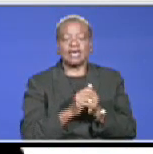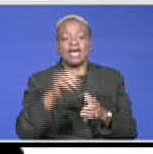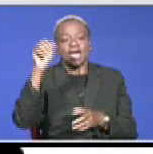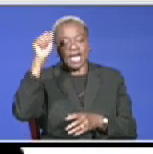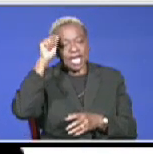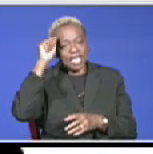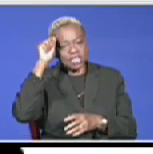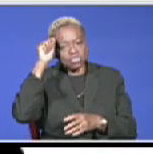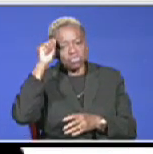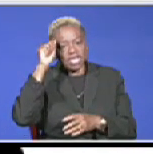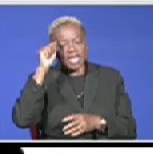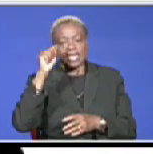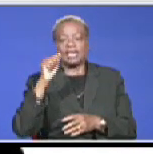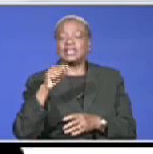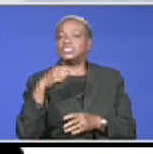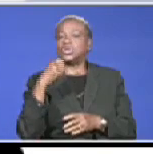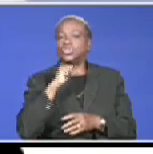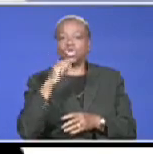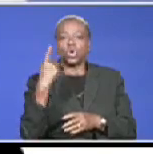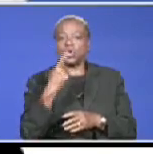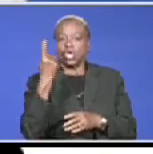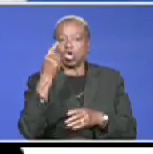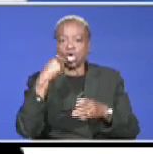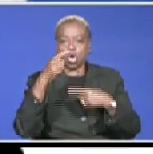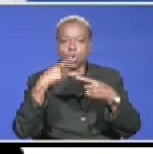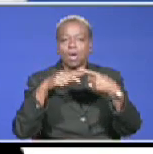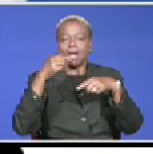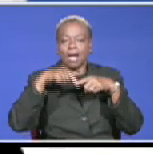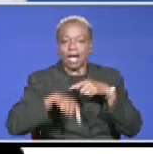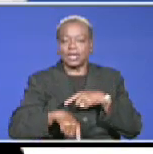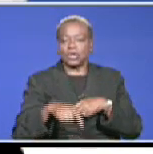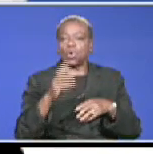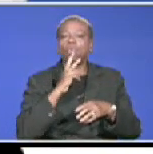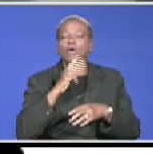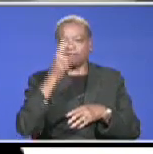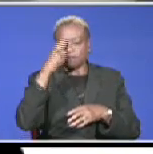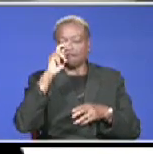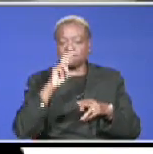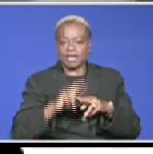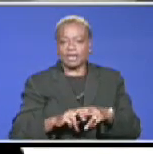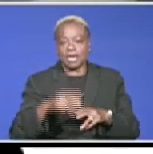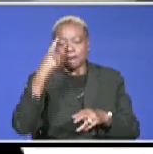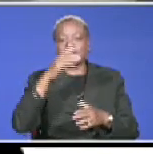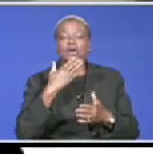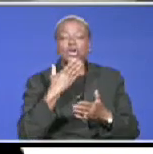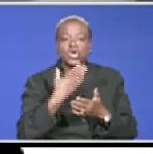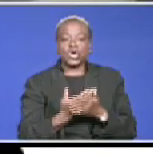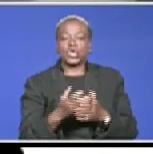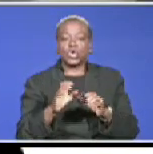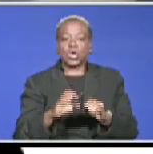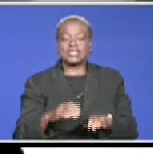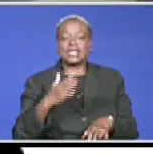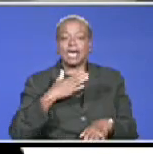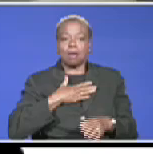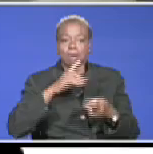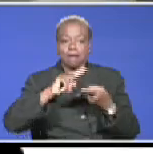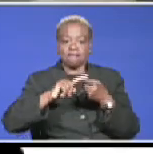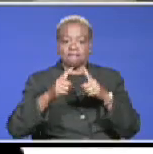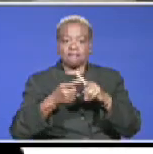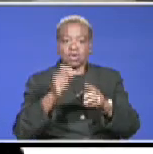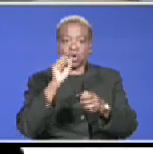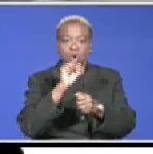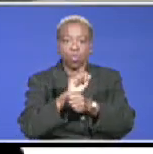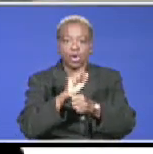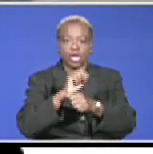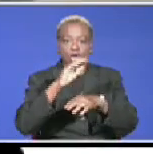just ride bikes underwater for fun. It's actually for a good cause. My buddy, we were working on